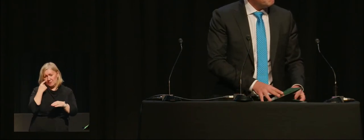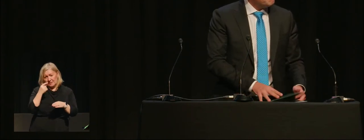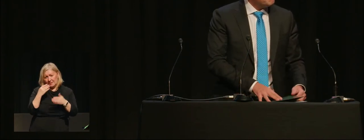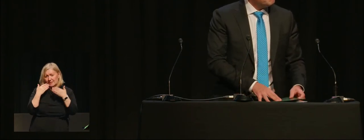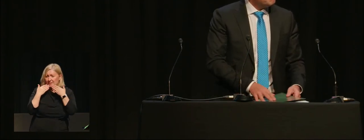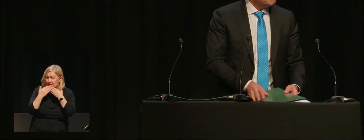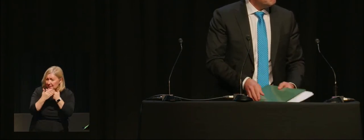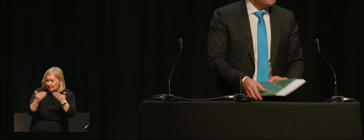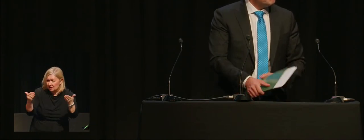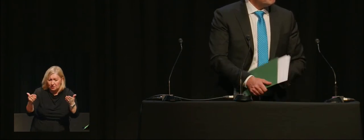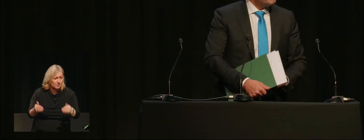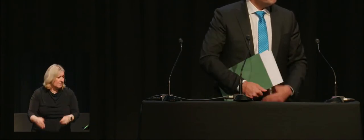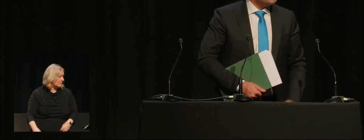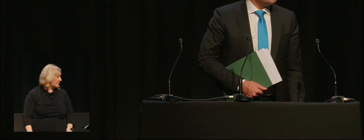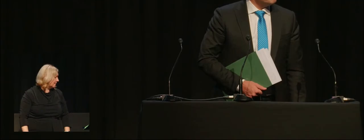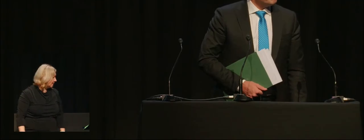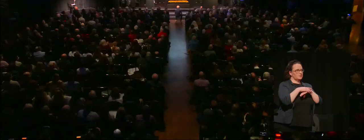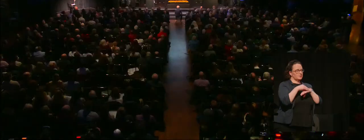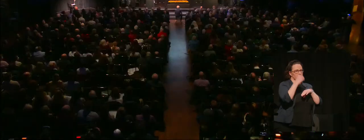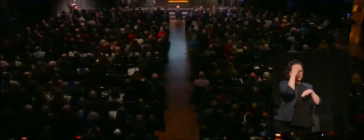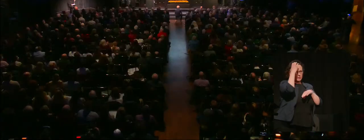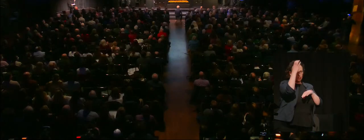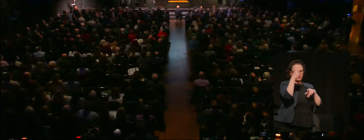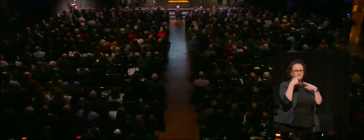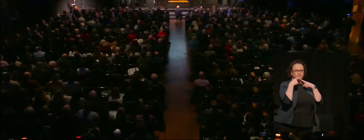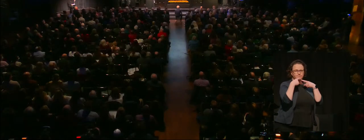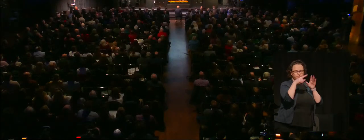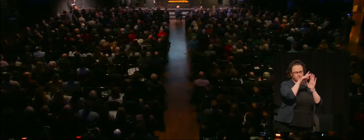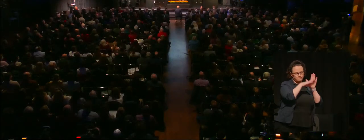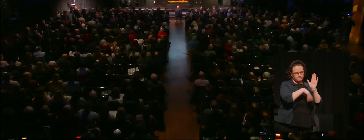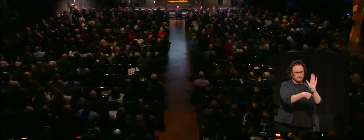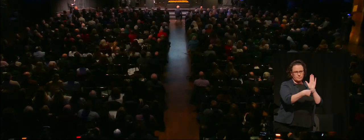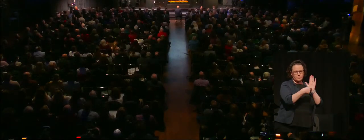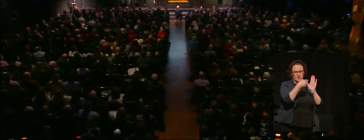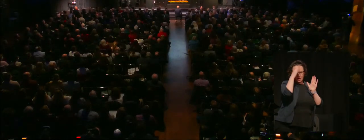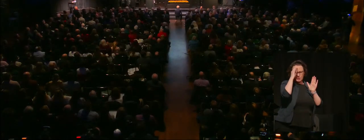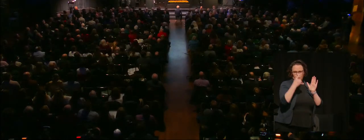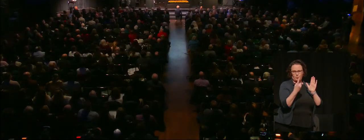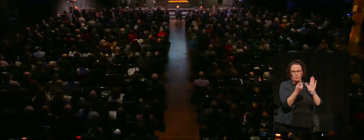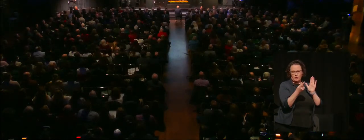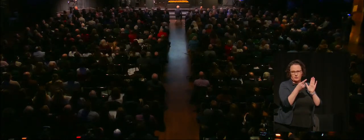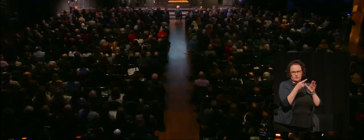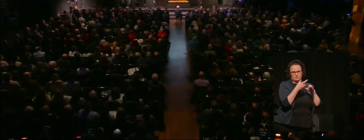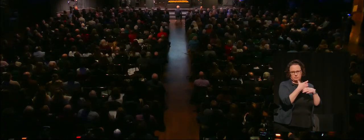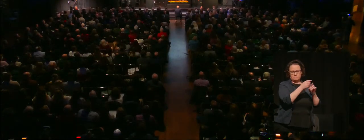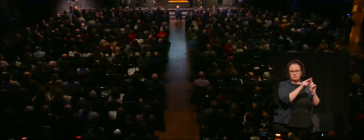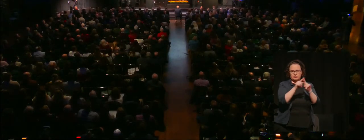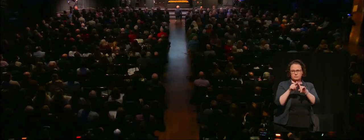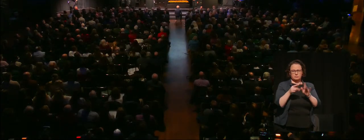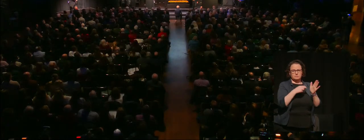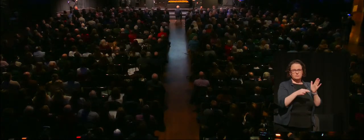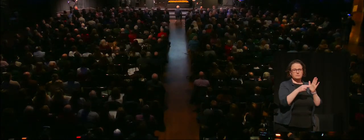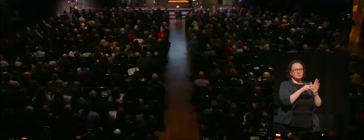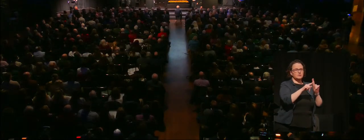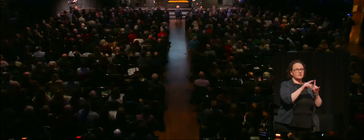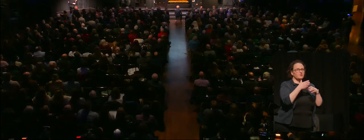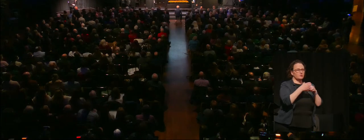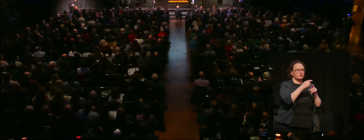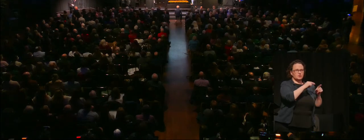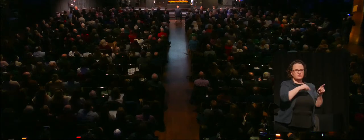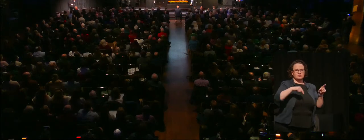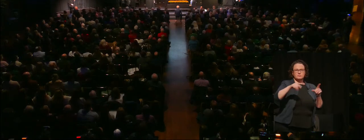The Stockholm Declaration, of which Ireland is a signatory, is an international intergovernmental agreement between